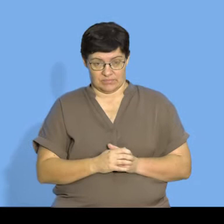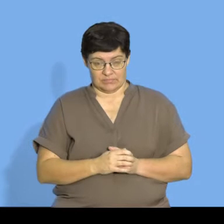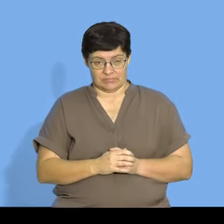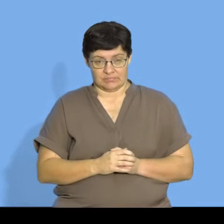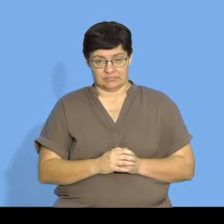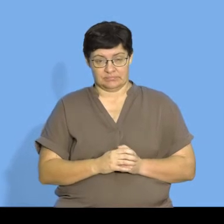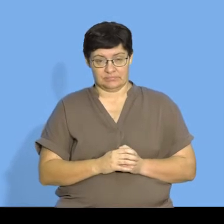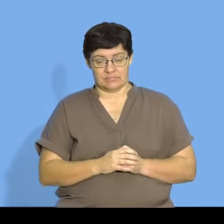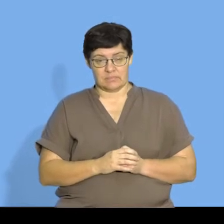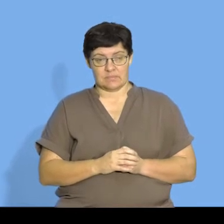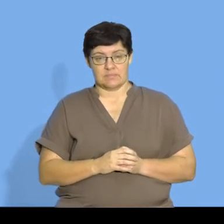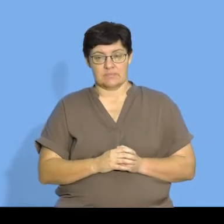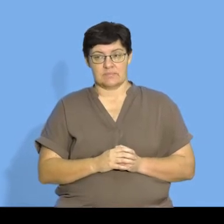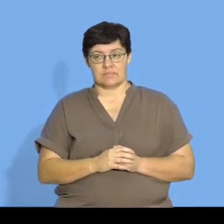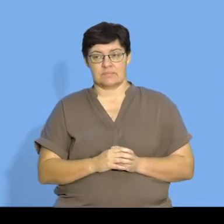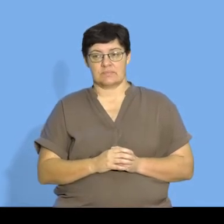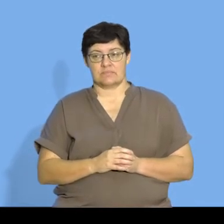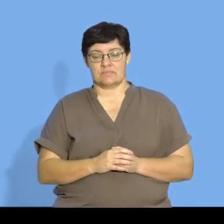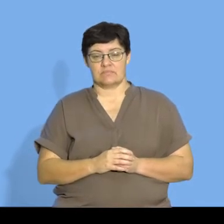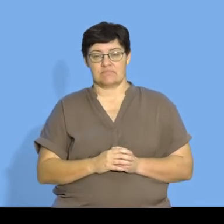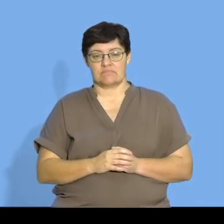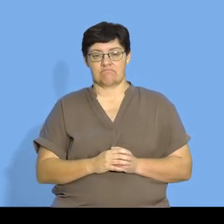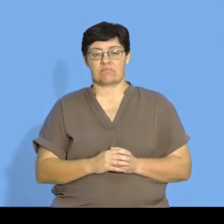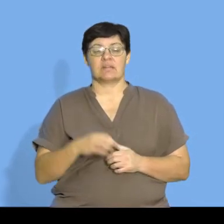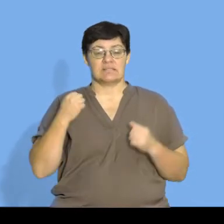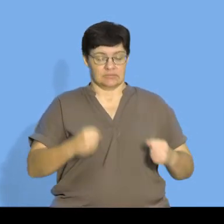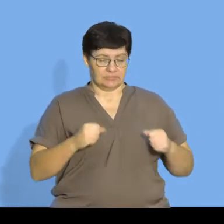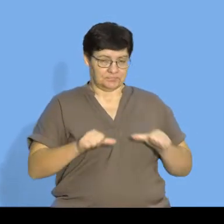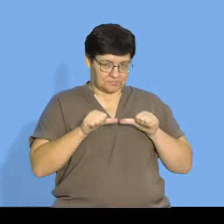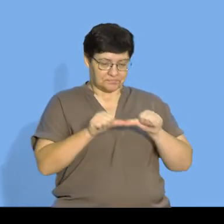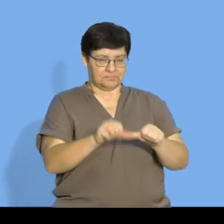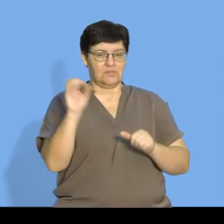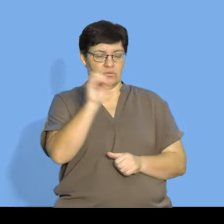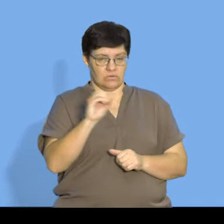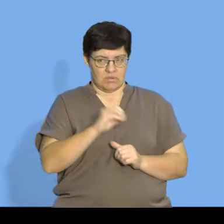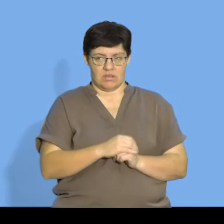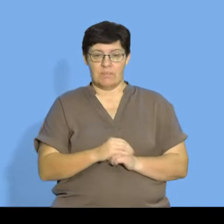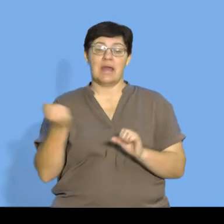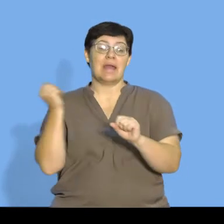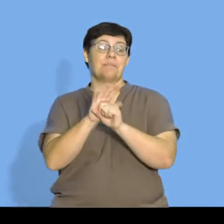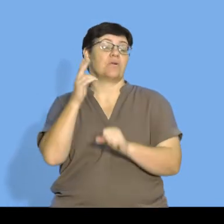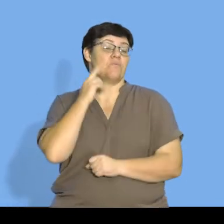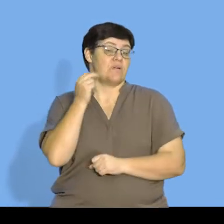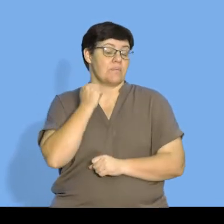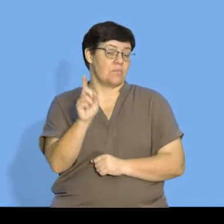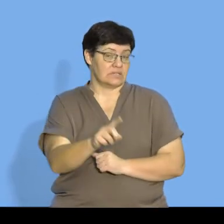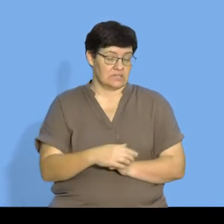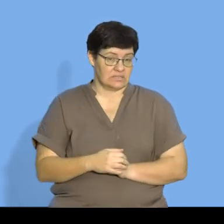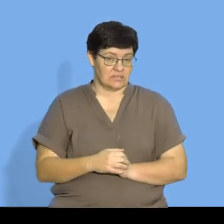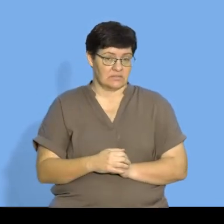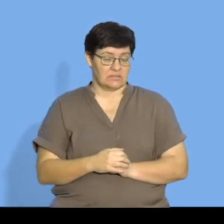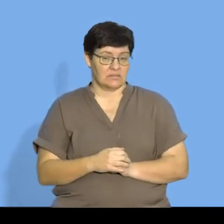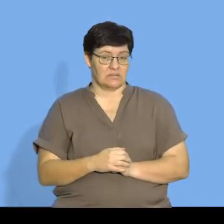31,350. Okay. Then we went on to, still with the October one, but the impact on November. And we